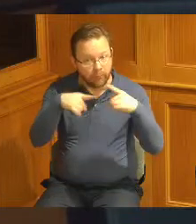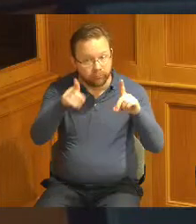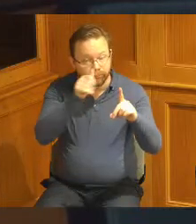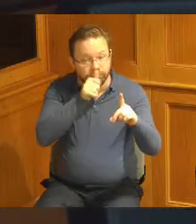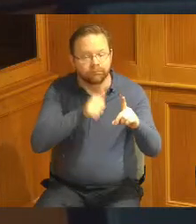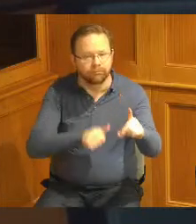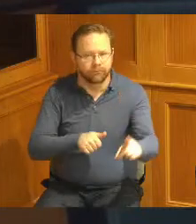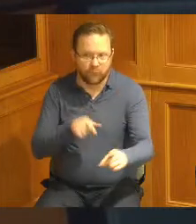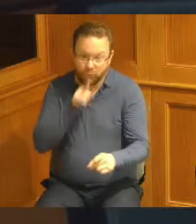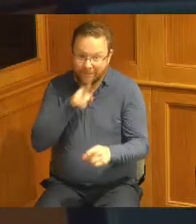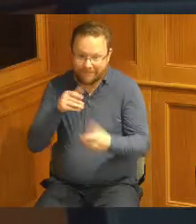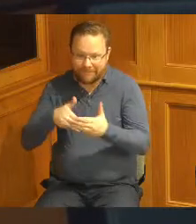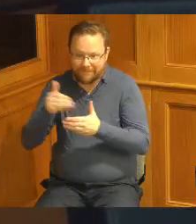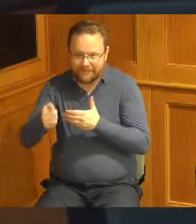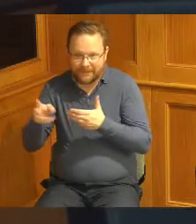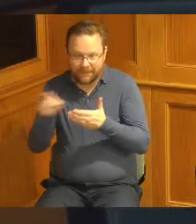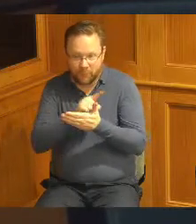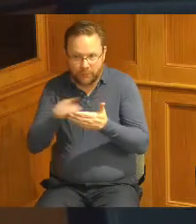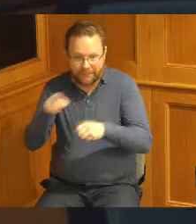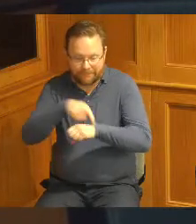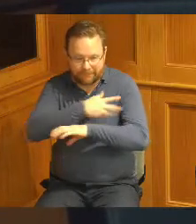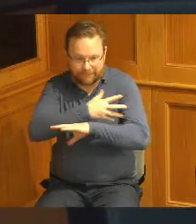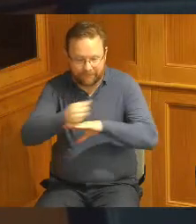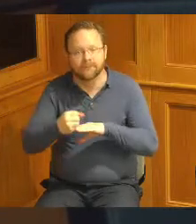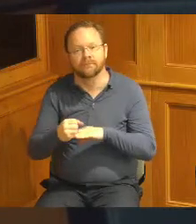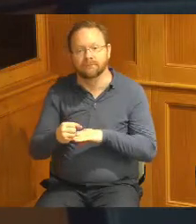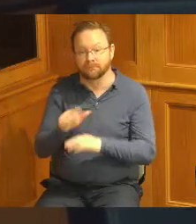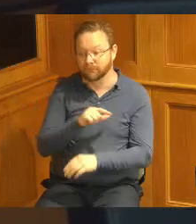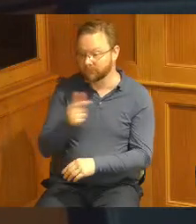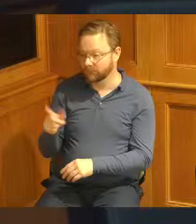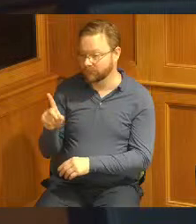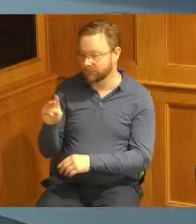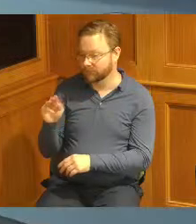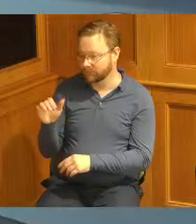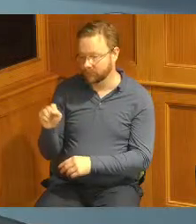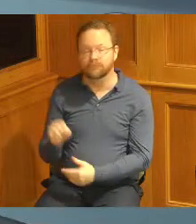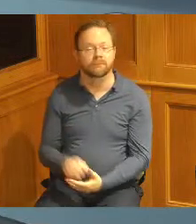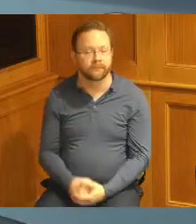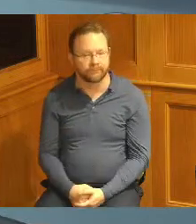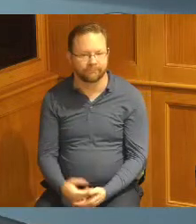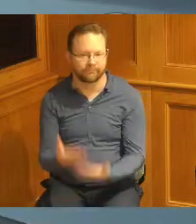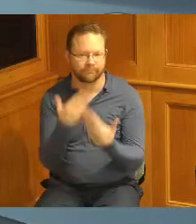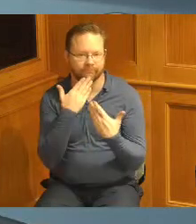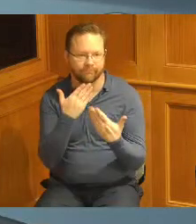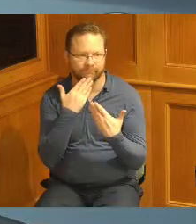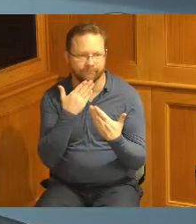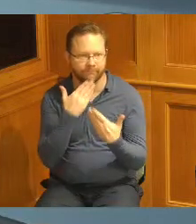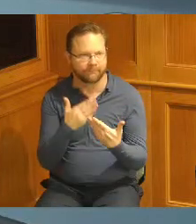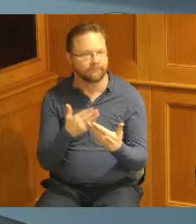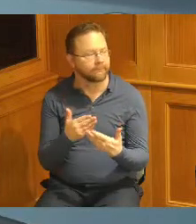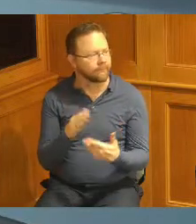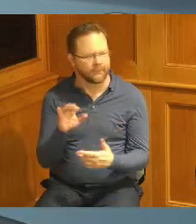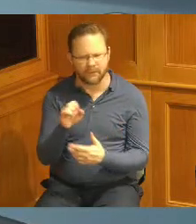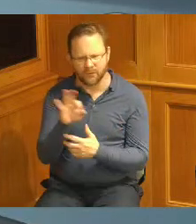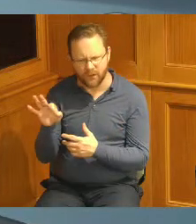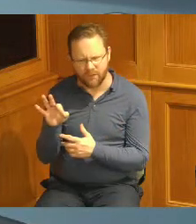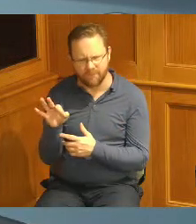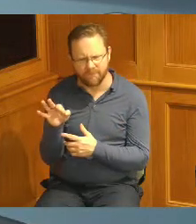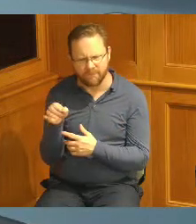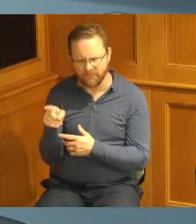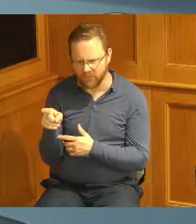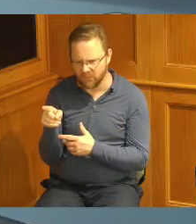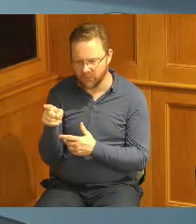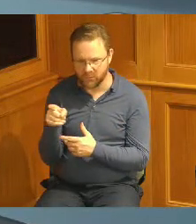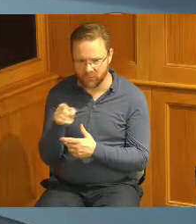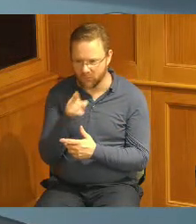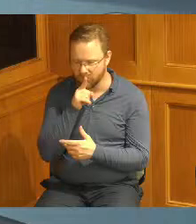is within the next couple of weeks here. So Commissioner Summer-Odumas. Thank you so much. And so, Jeff, you dealt with 3